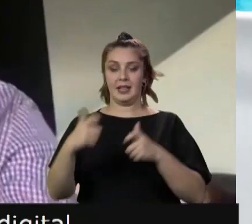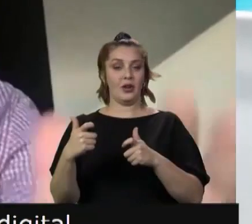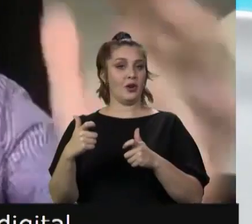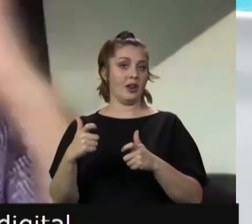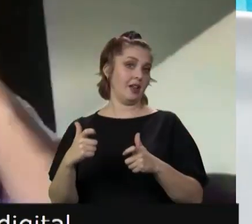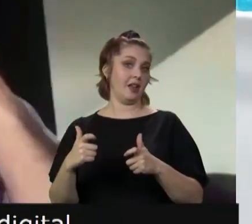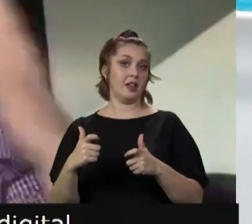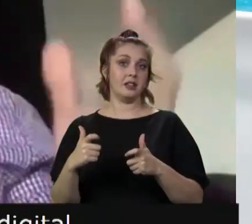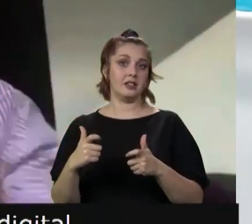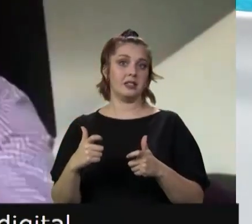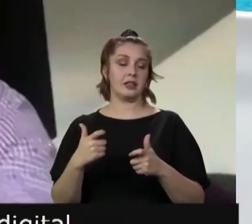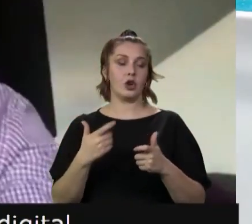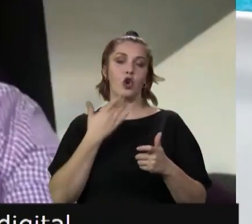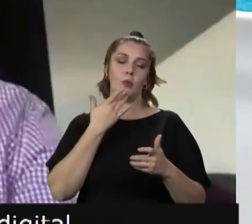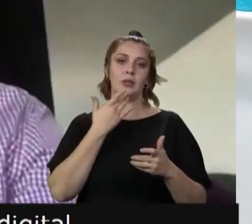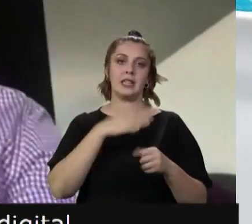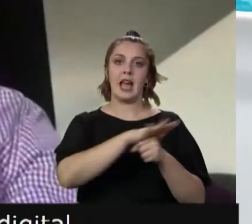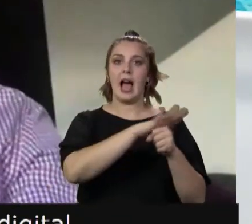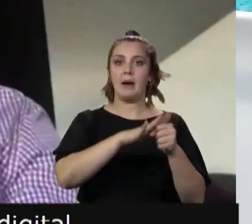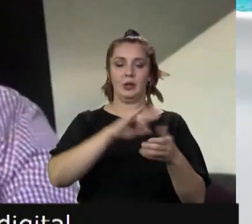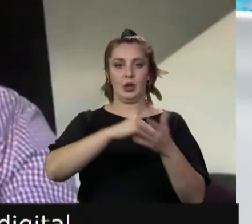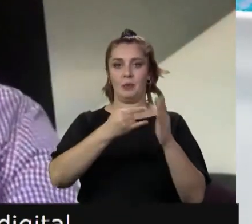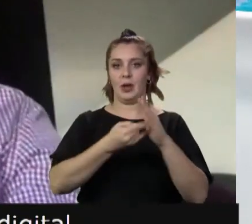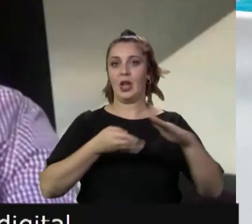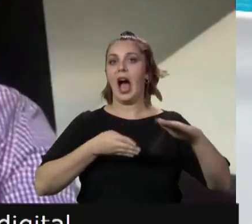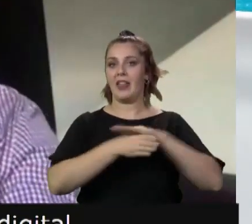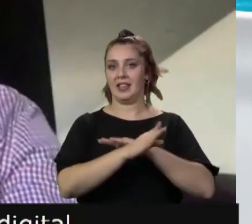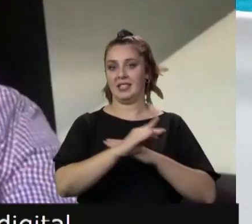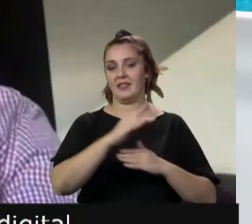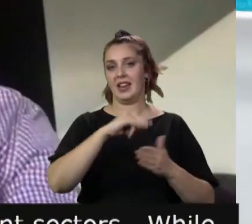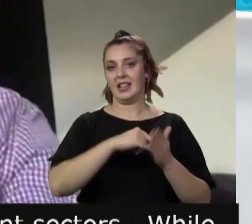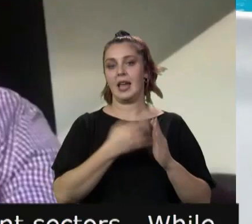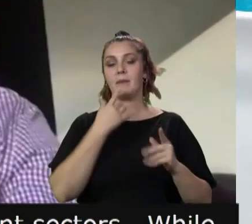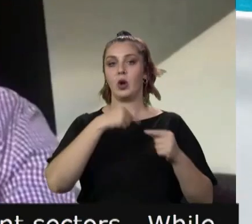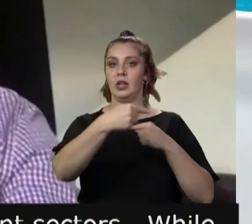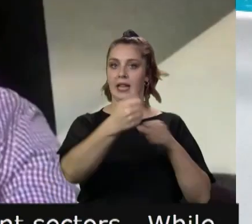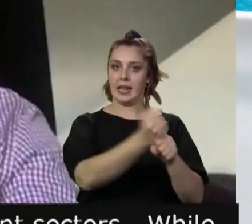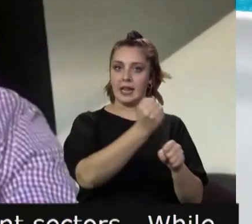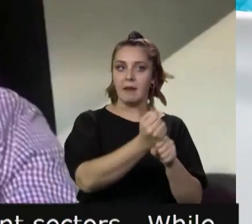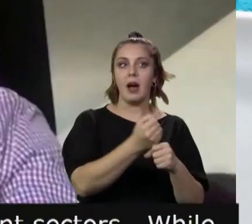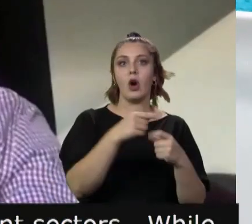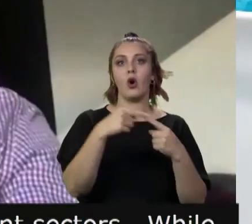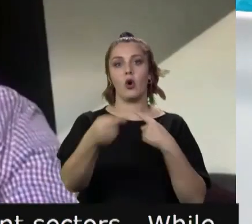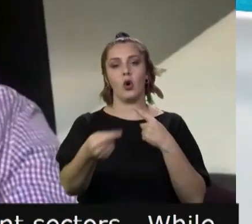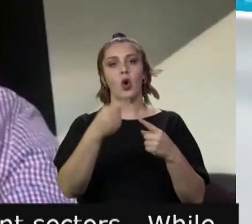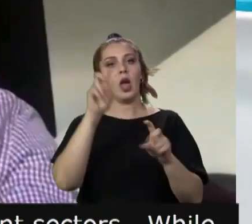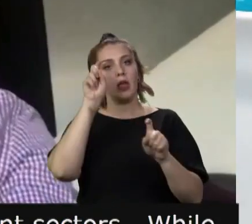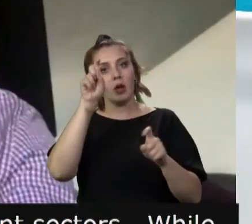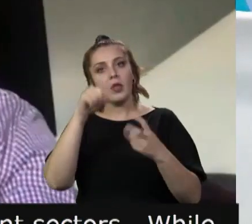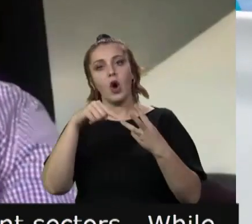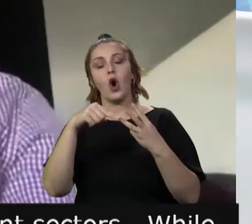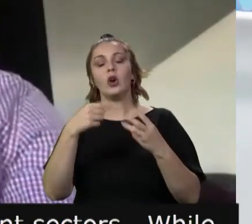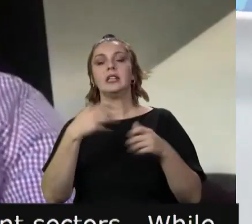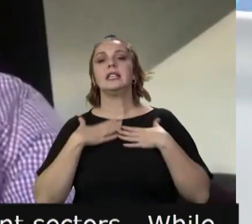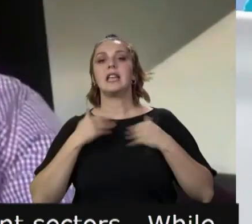is obvious in the sectors such as remote working,